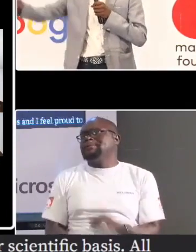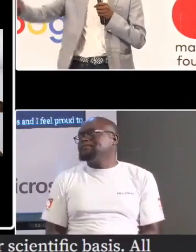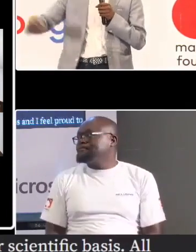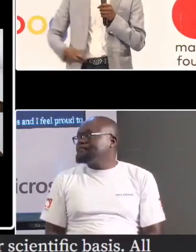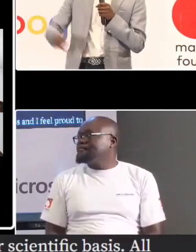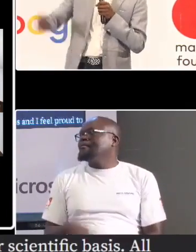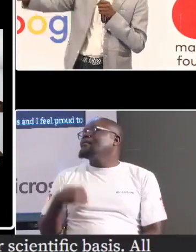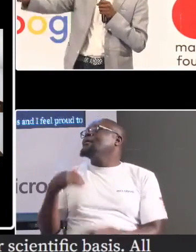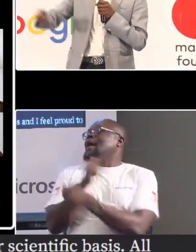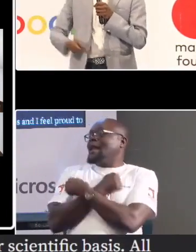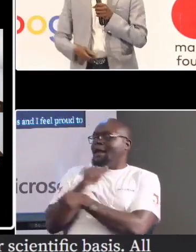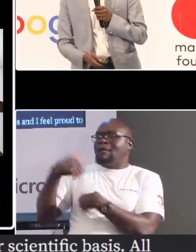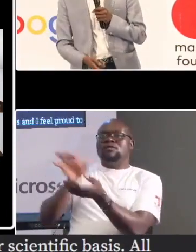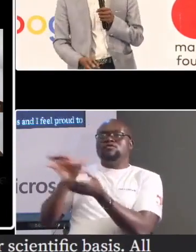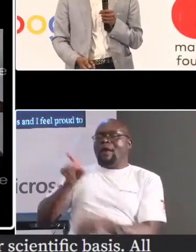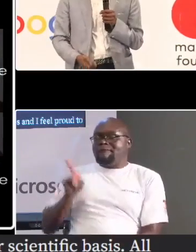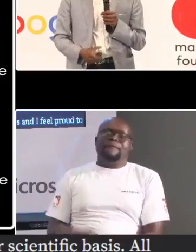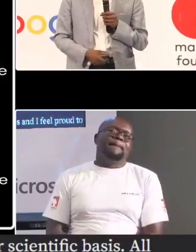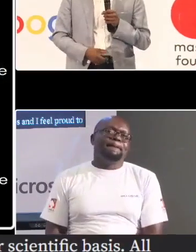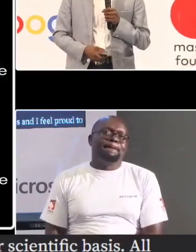I love your reaction.